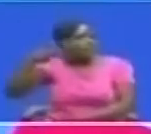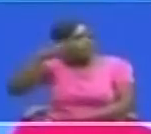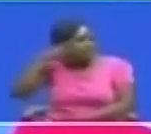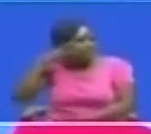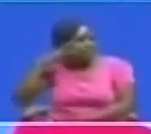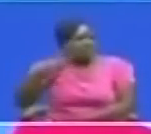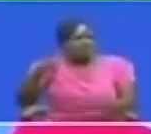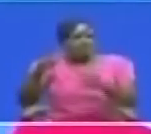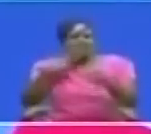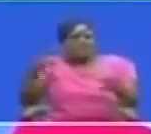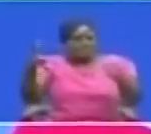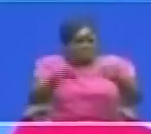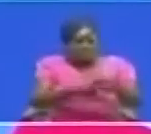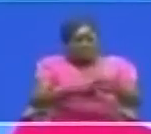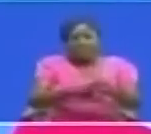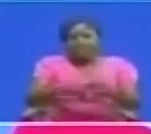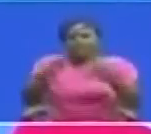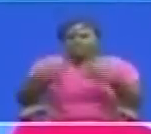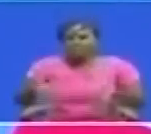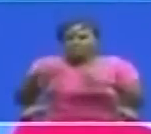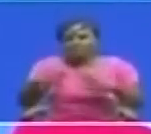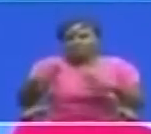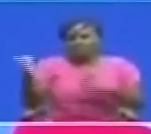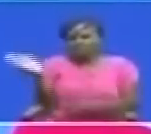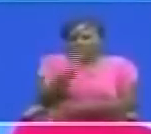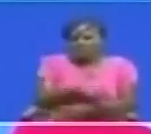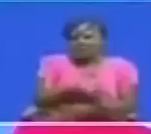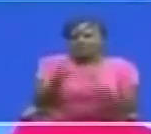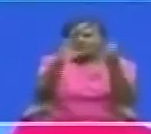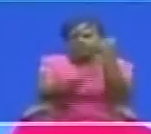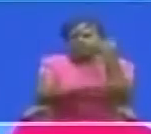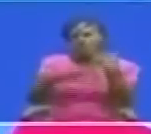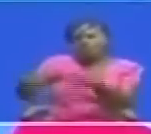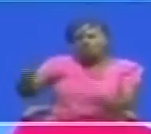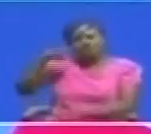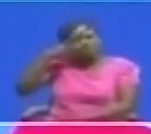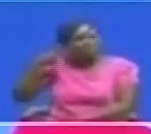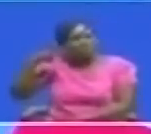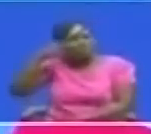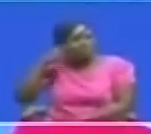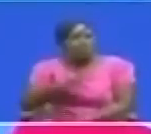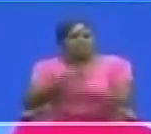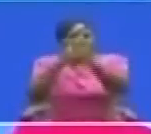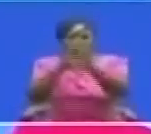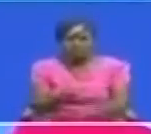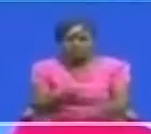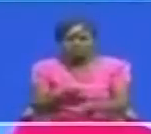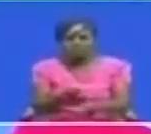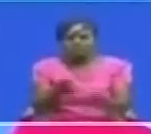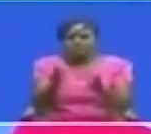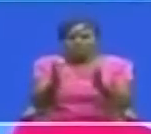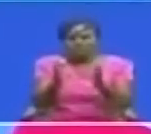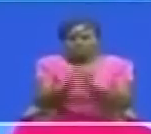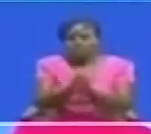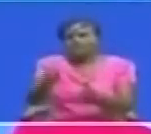and at least 700 Kenyans have returned to the country after quitting terror groups. A report by the Supreme Council of Kenya and the